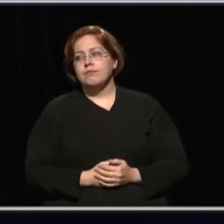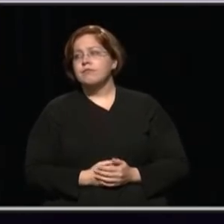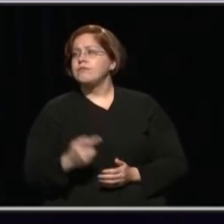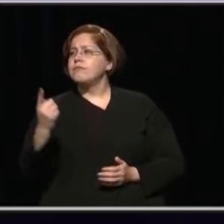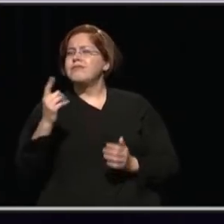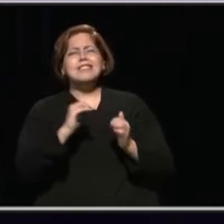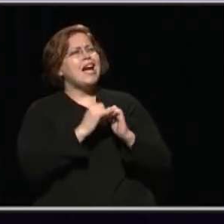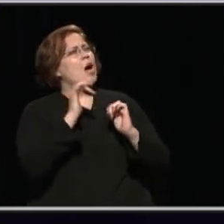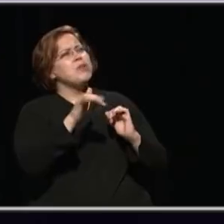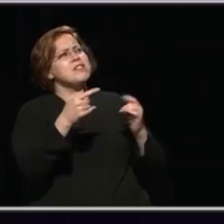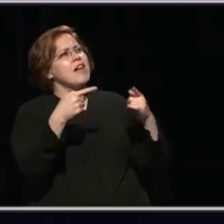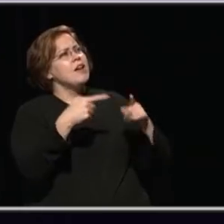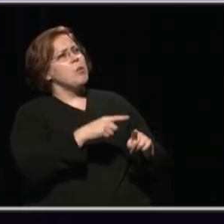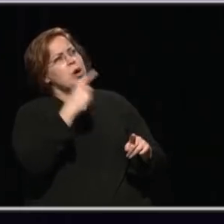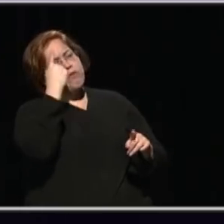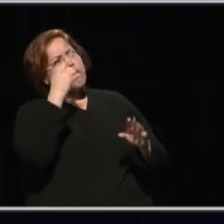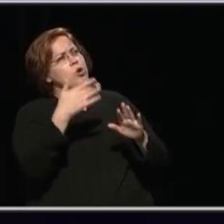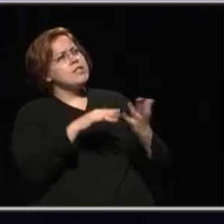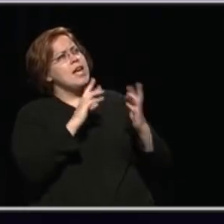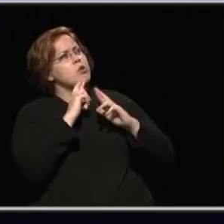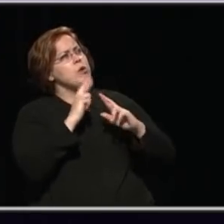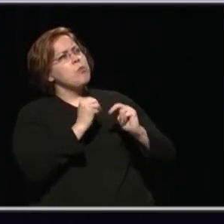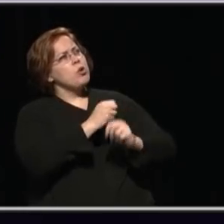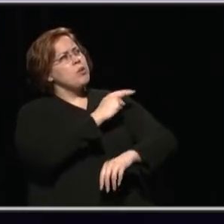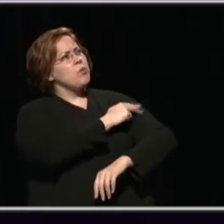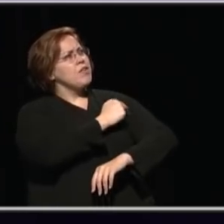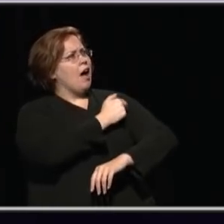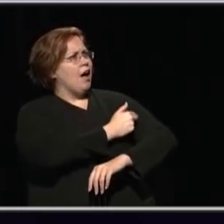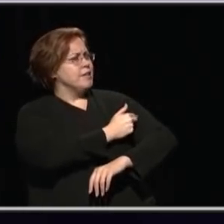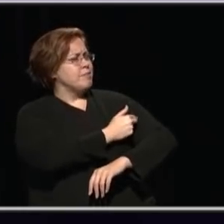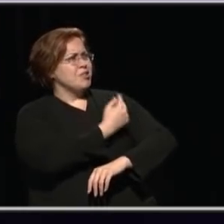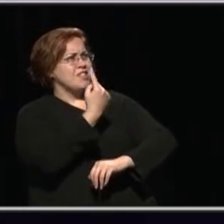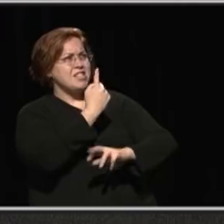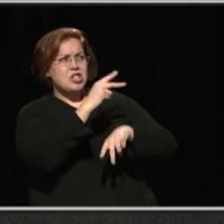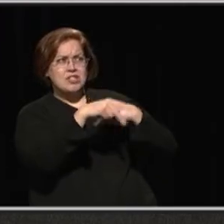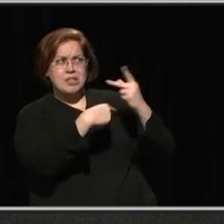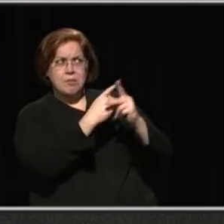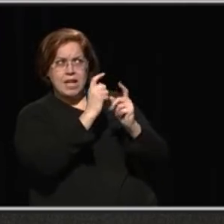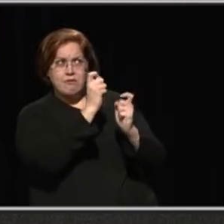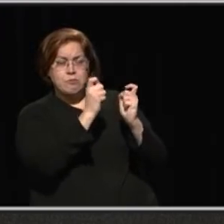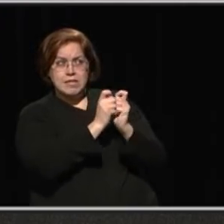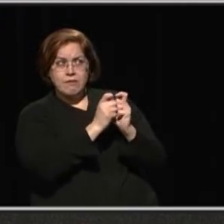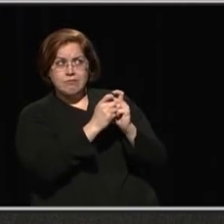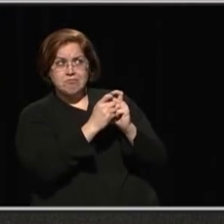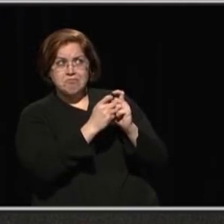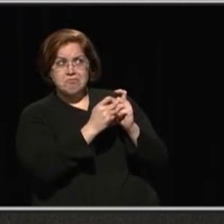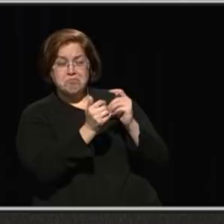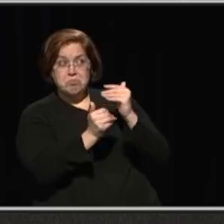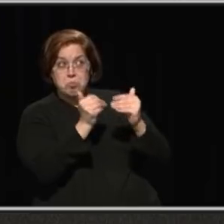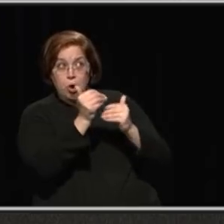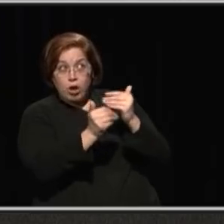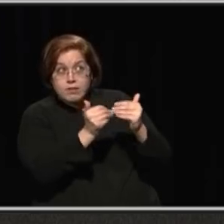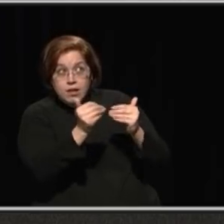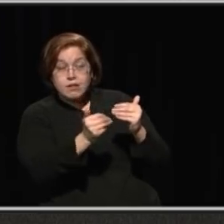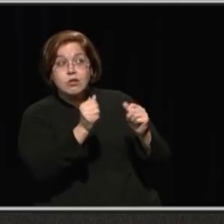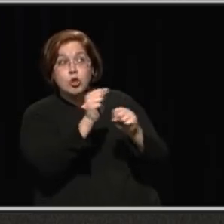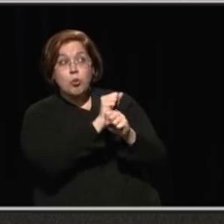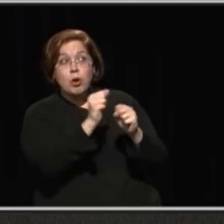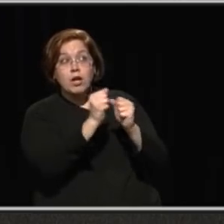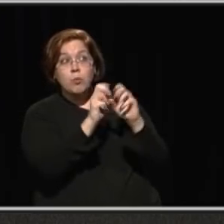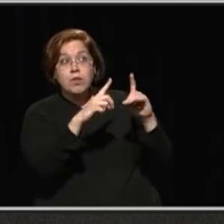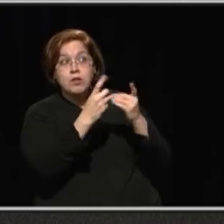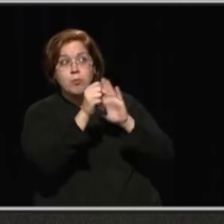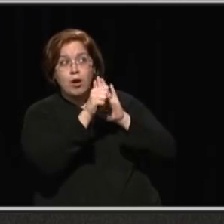does it work for death reporting with the hospitals? Is there some type of specific procedure you're working with the Department of State